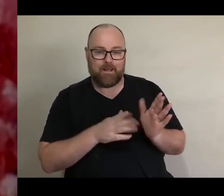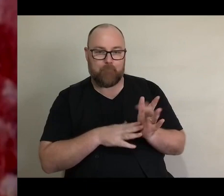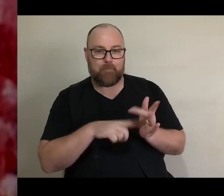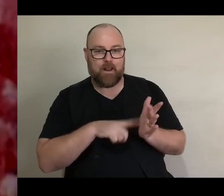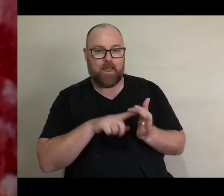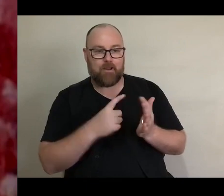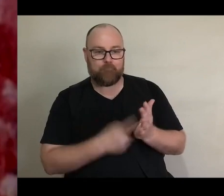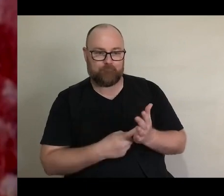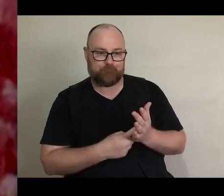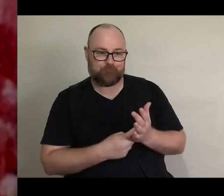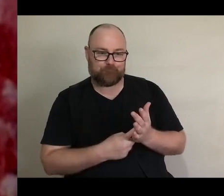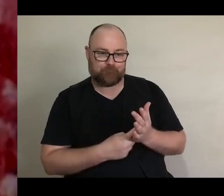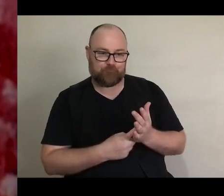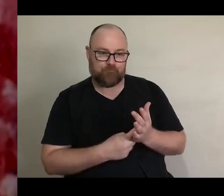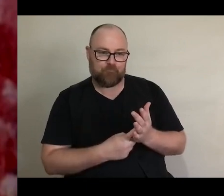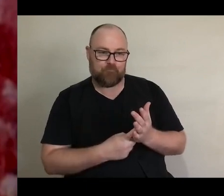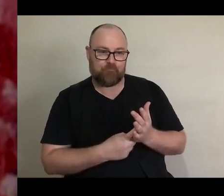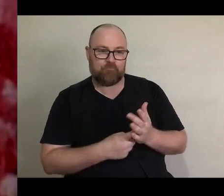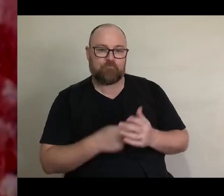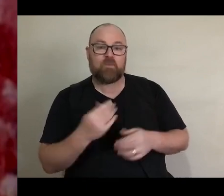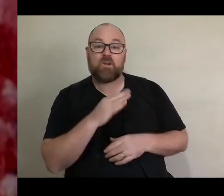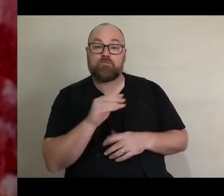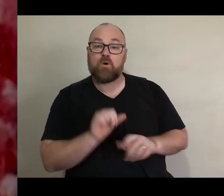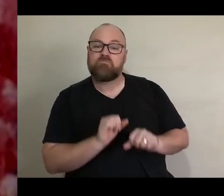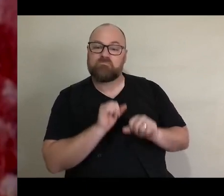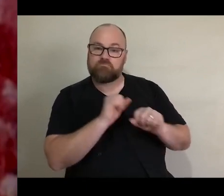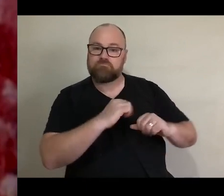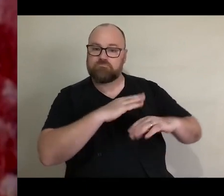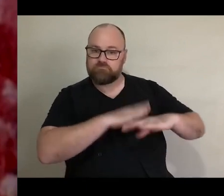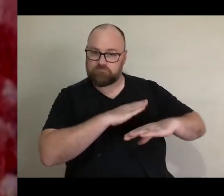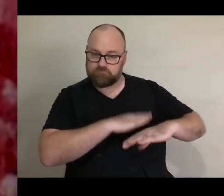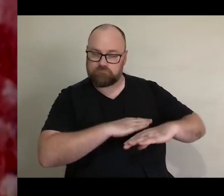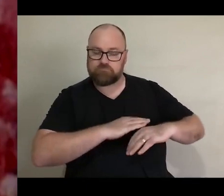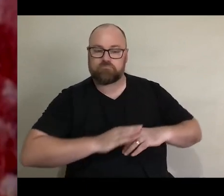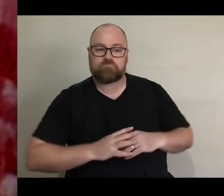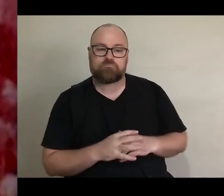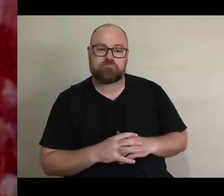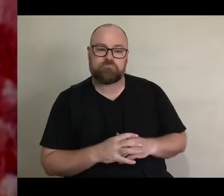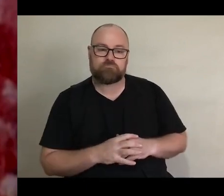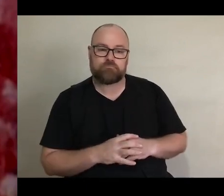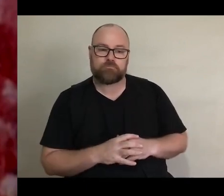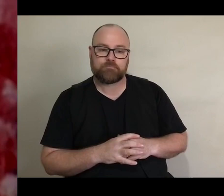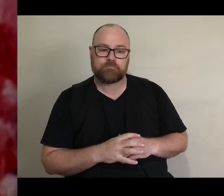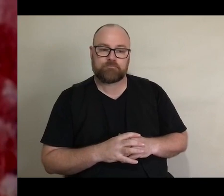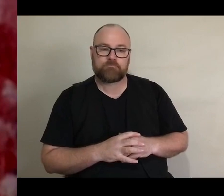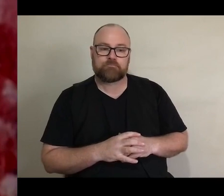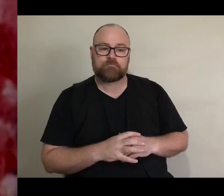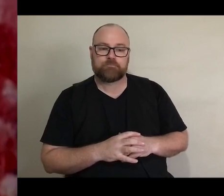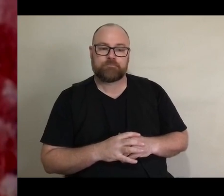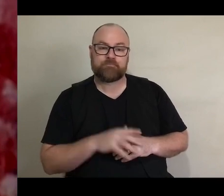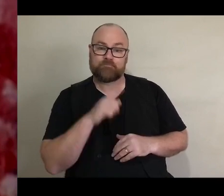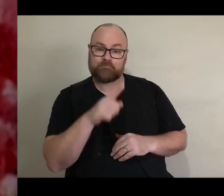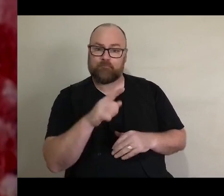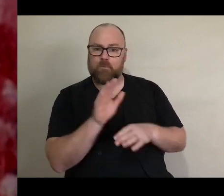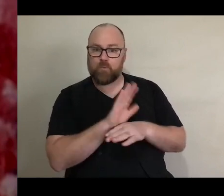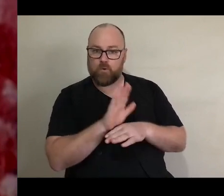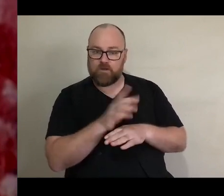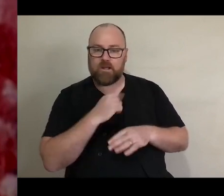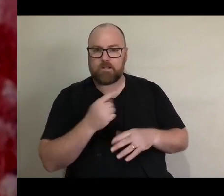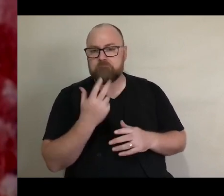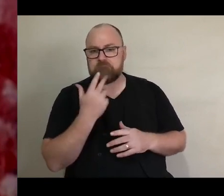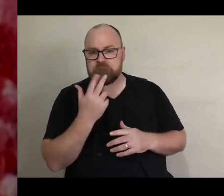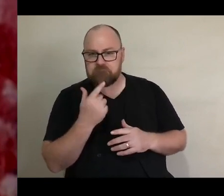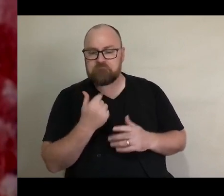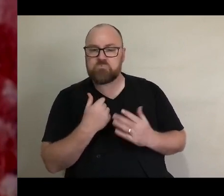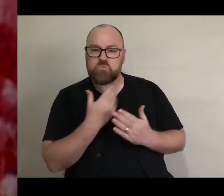the Gembangiri and the Darawang peoples, Narcity is a fictional narrative that builds